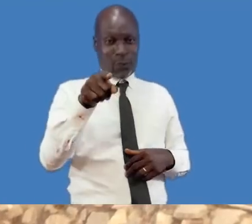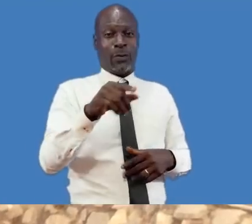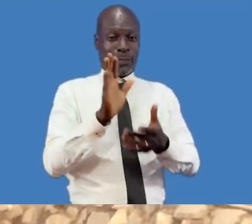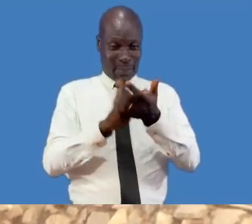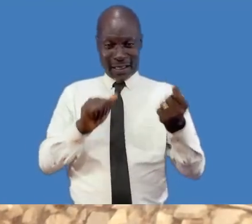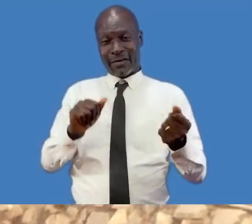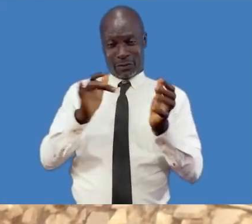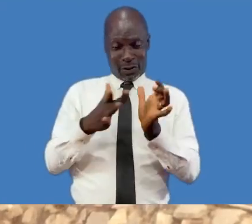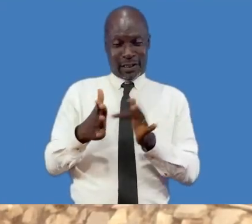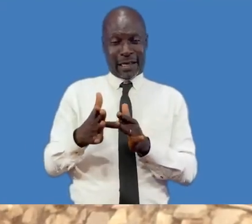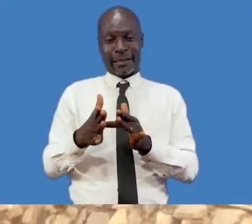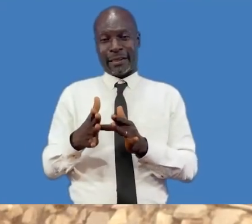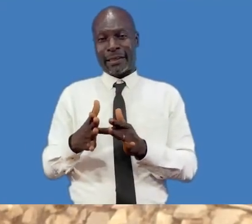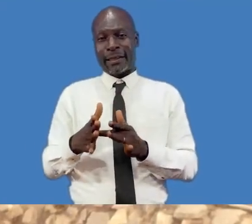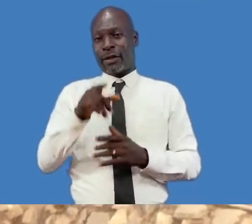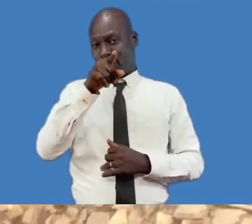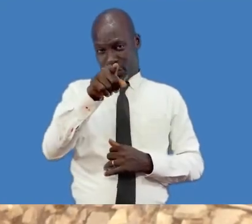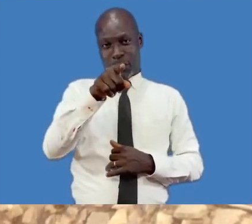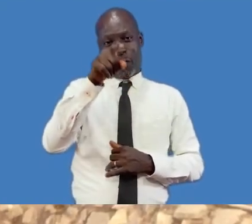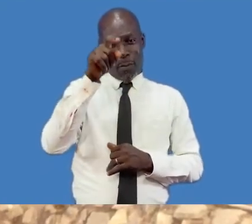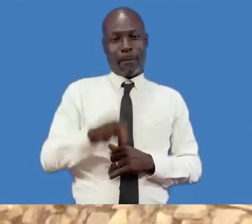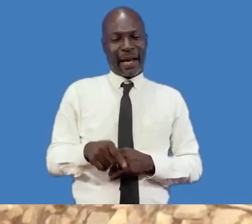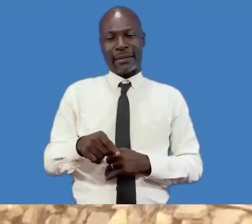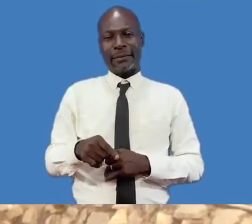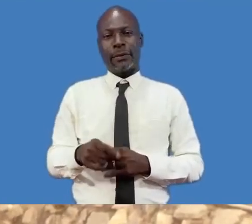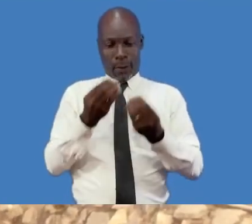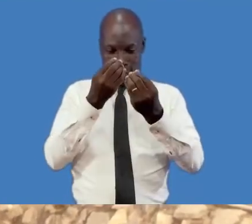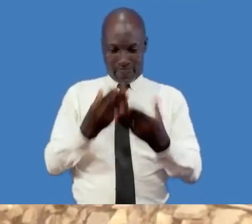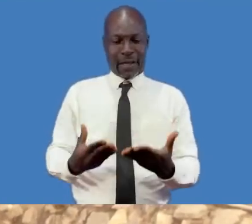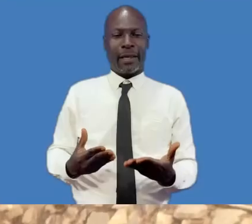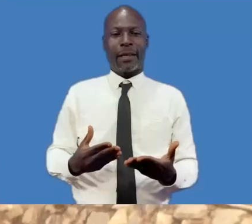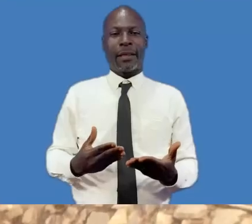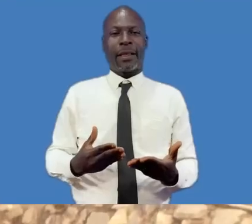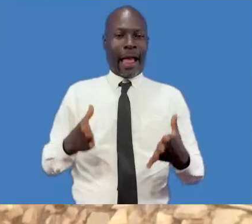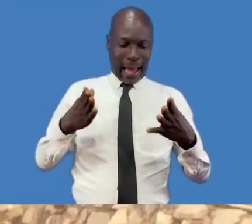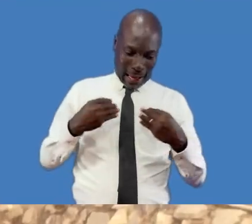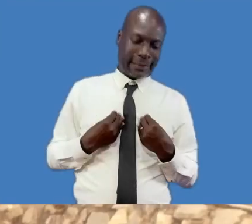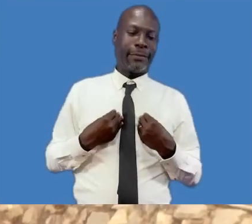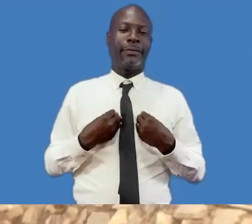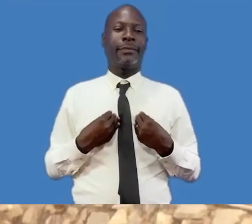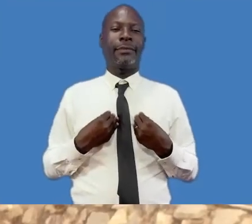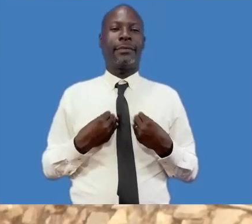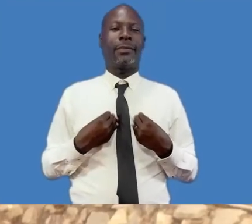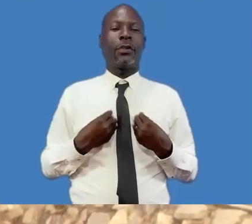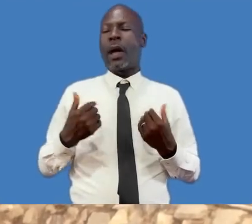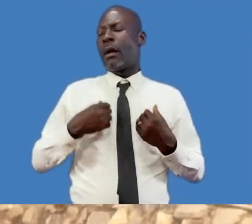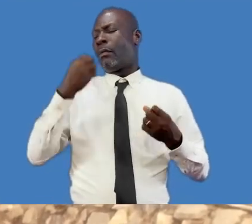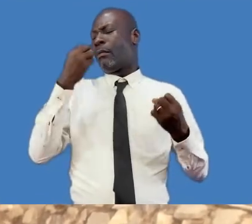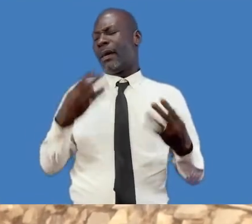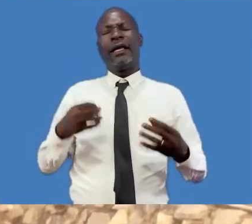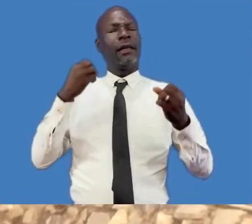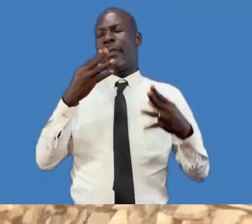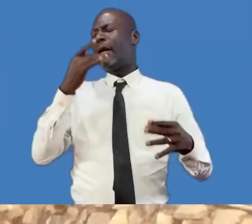to Christo, a dear ampara, dear. And the order for the Onyamekano, a ya jutum. Your Bosha, a cassia,